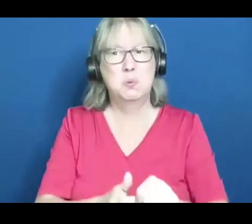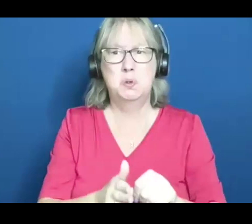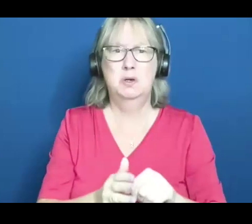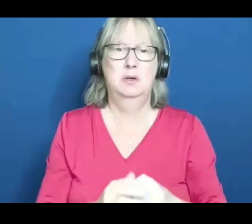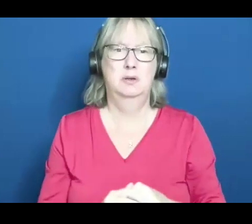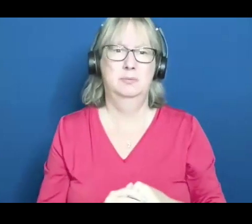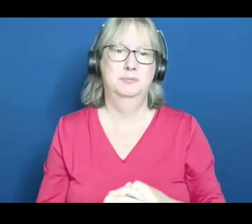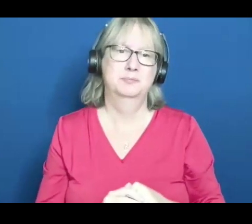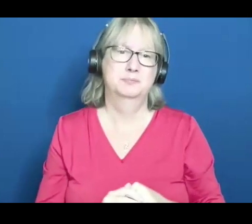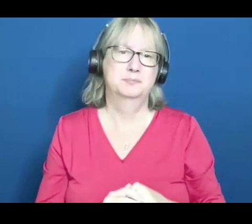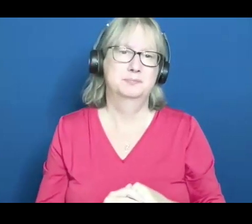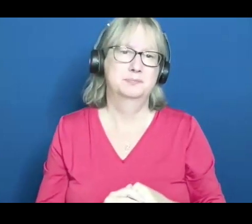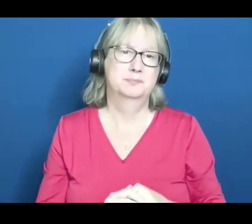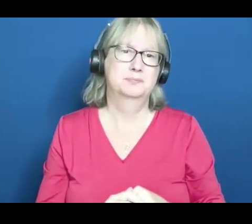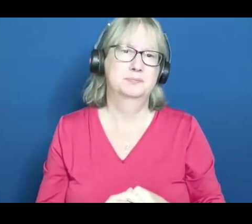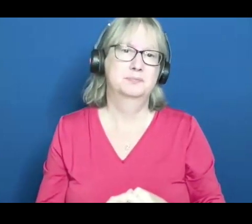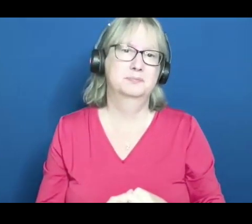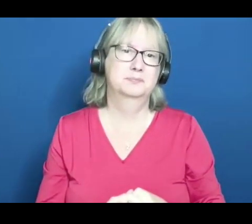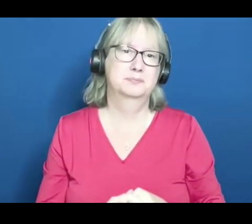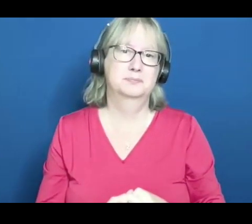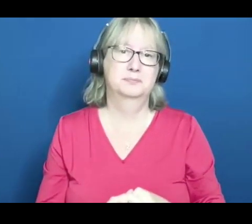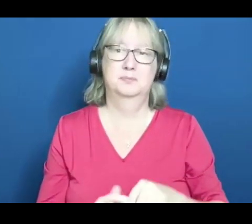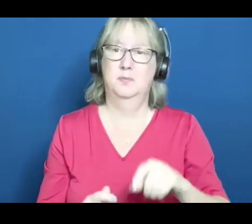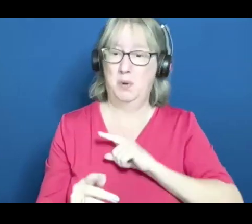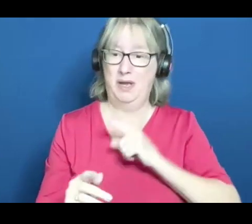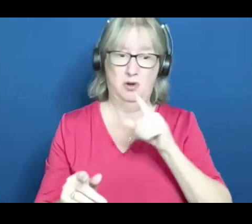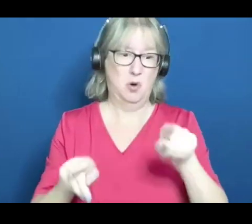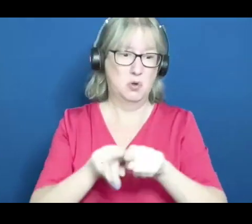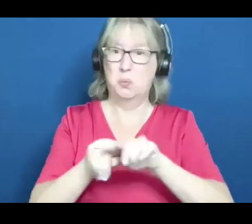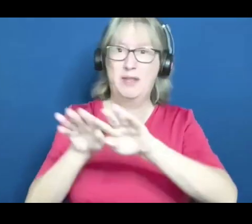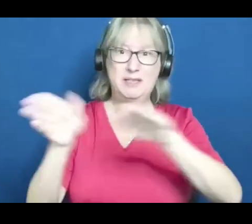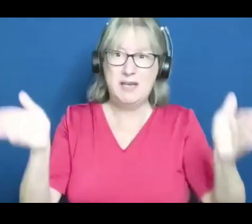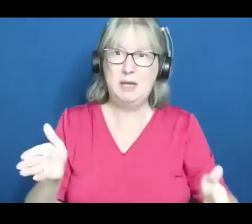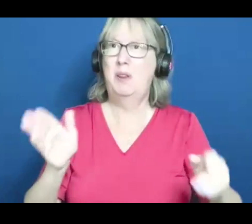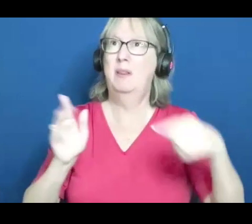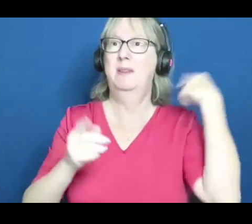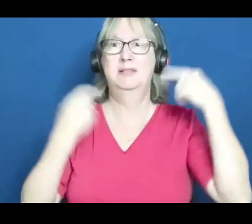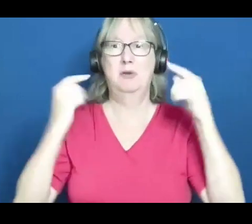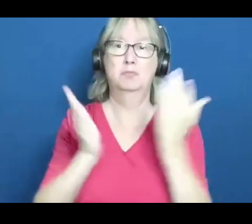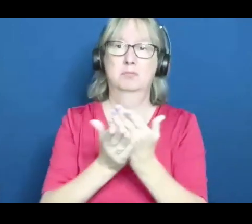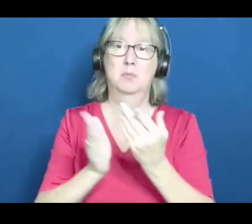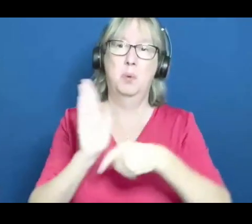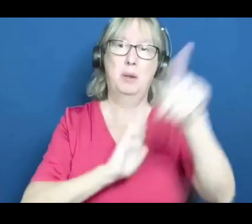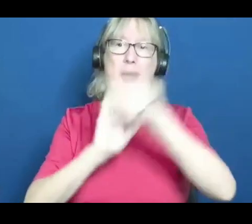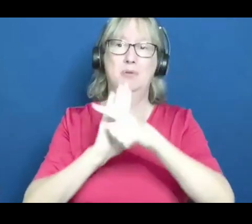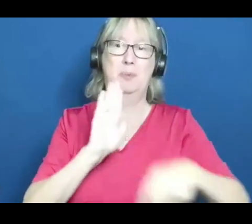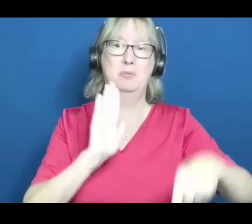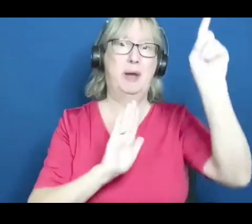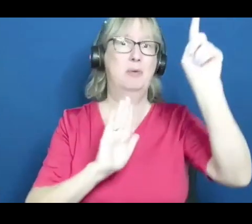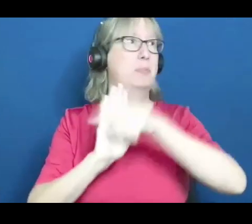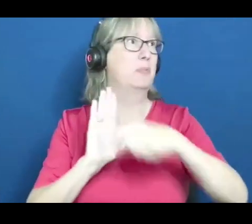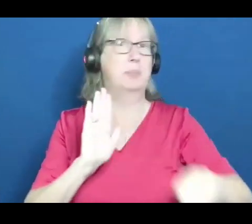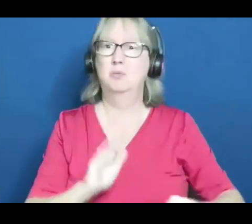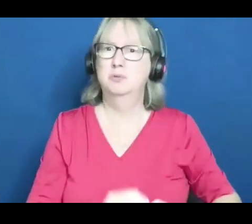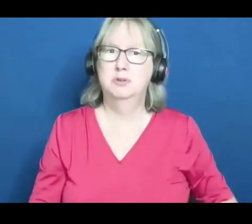got hearing loss, and when you're wearing hearing aids, if there's a lot of hard surfaces in the room. You know, it can be a